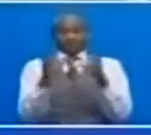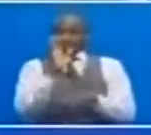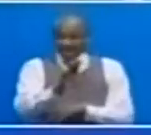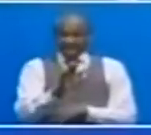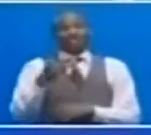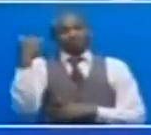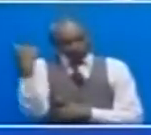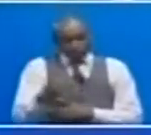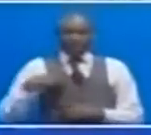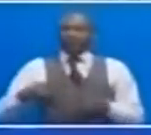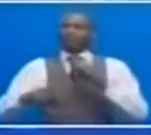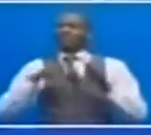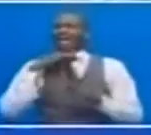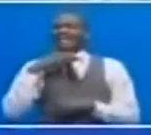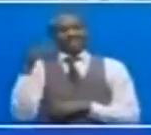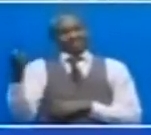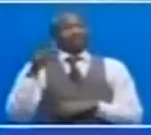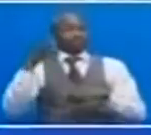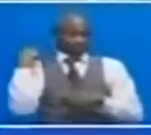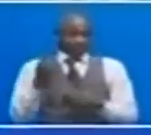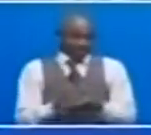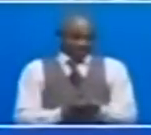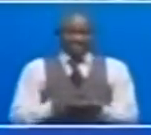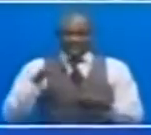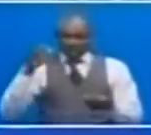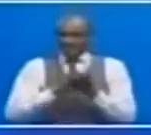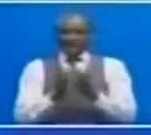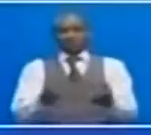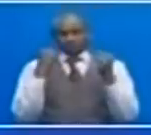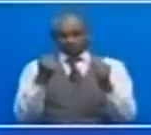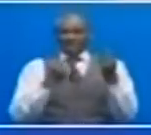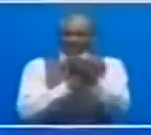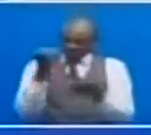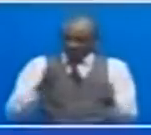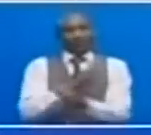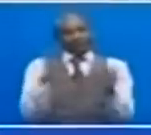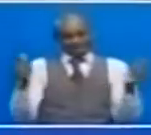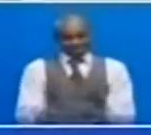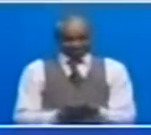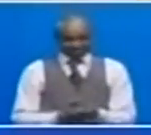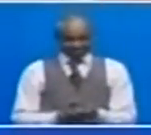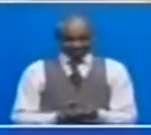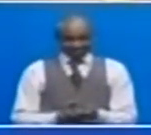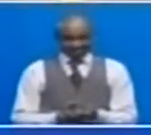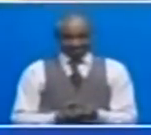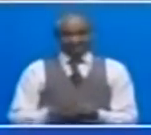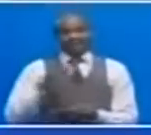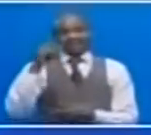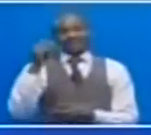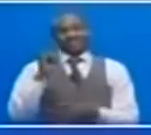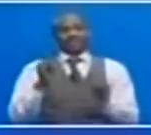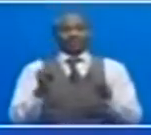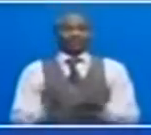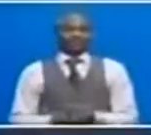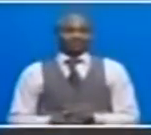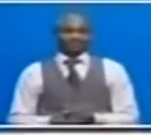the genocide in 1994 and stabilizing the country's economy thereafter. Jogeo, KTN